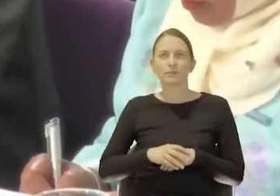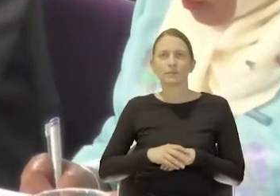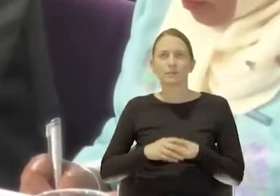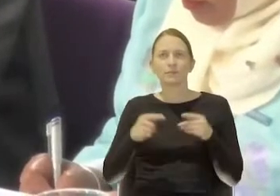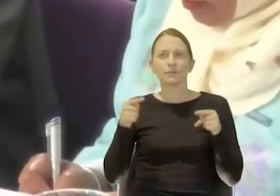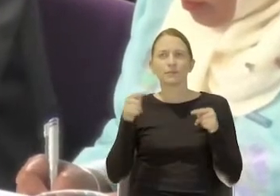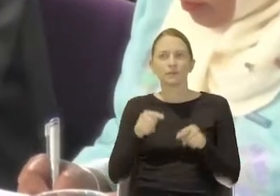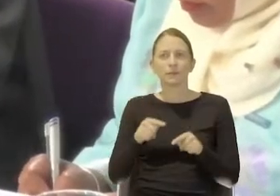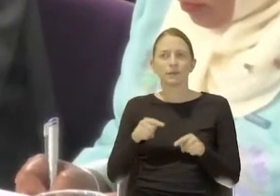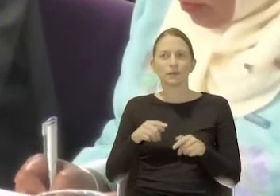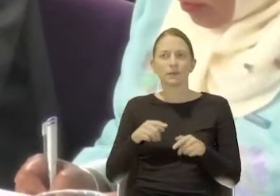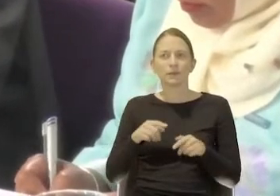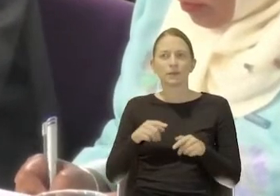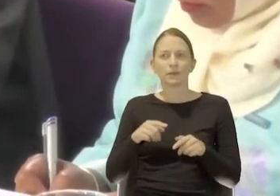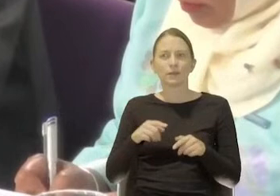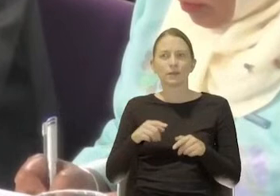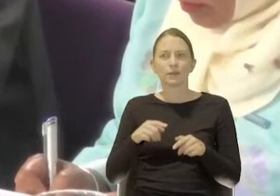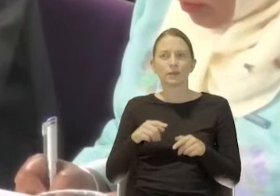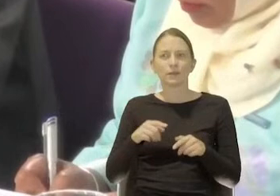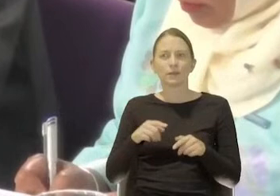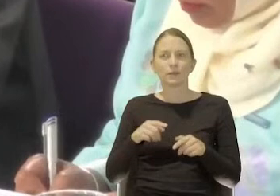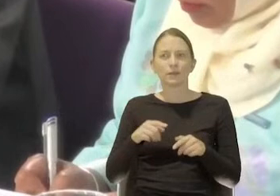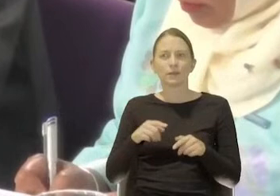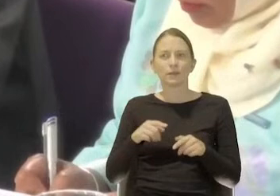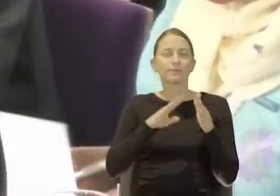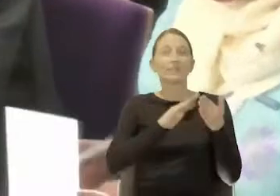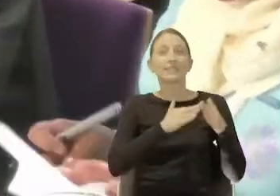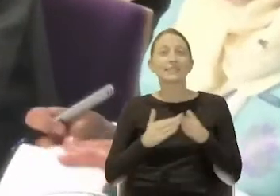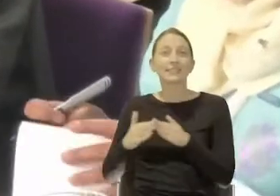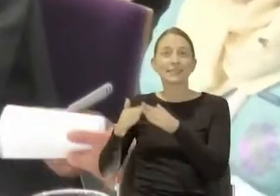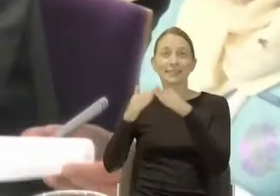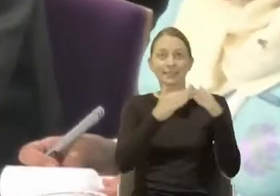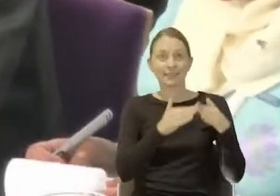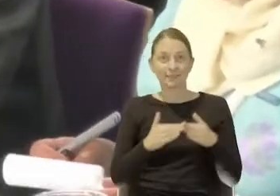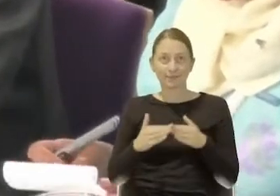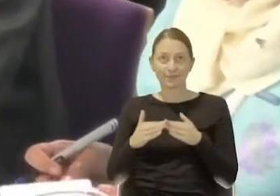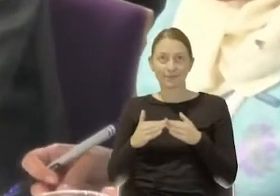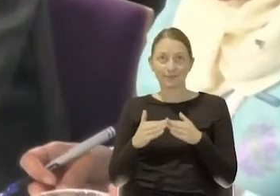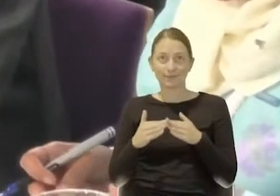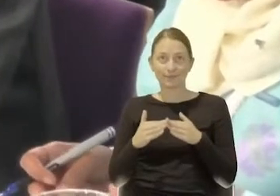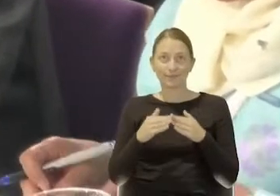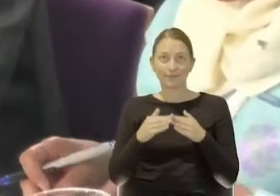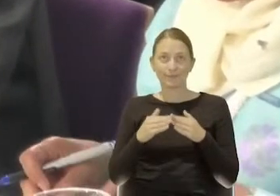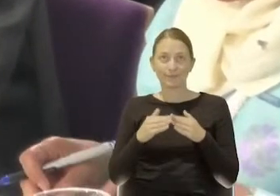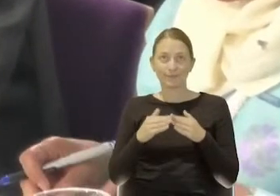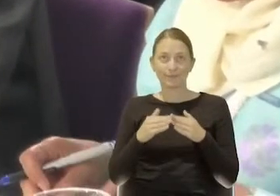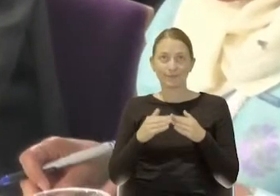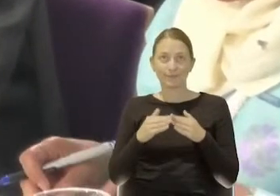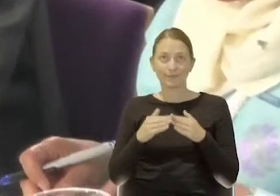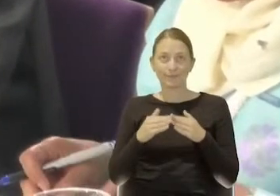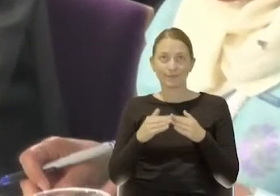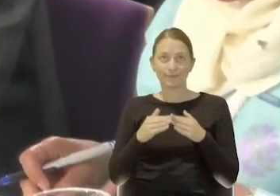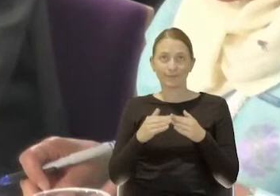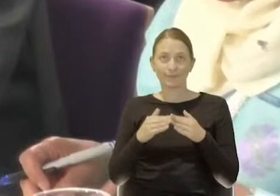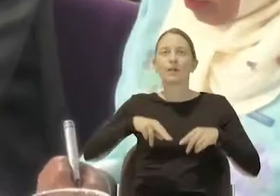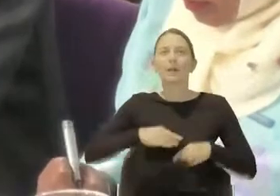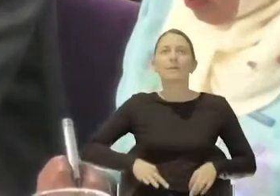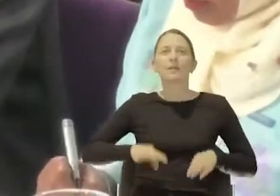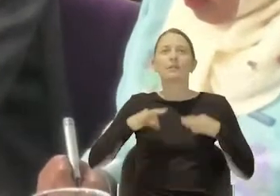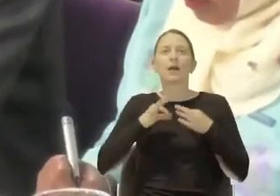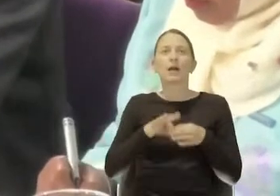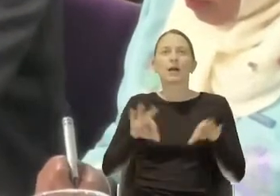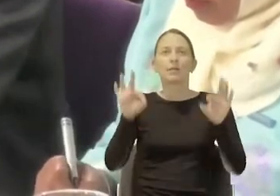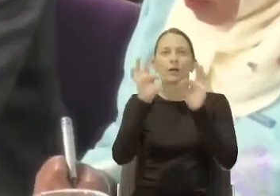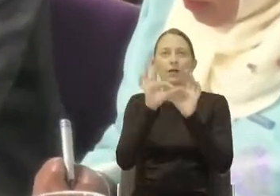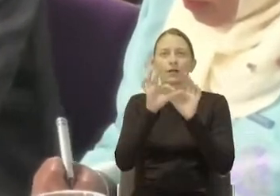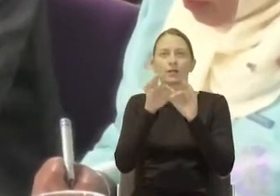you, Honourable Ministers, some very important messages. The first message I